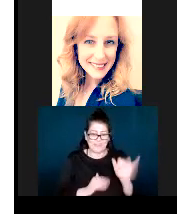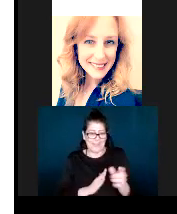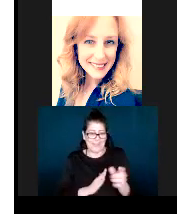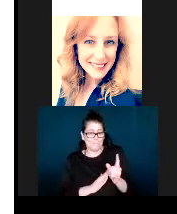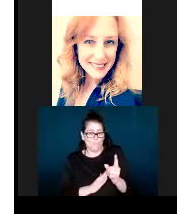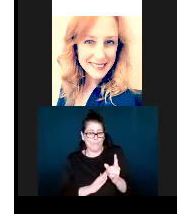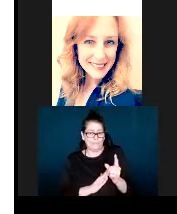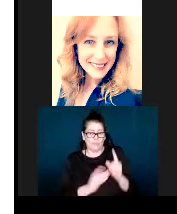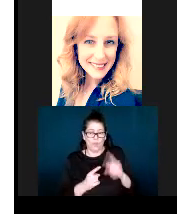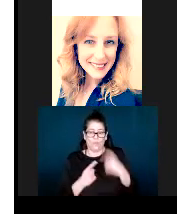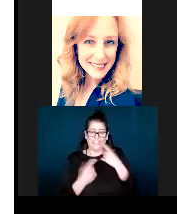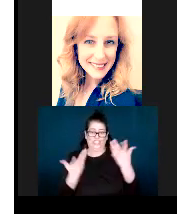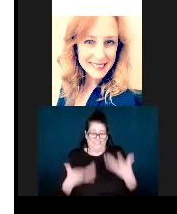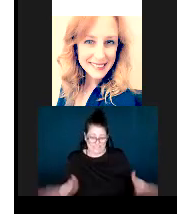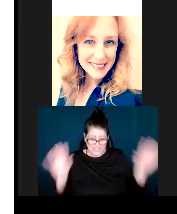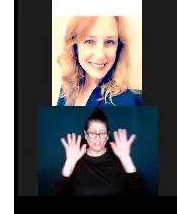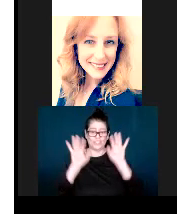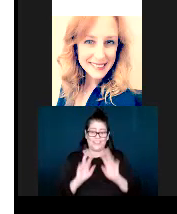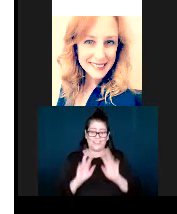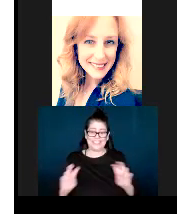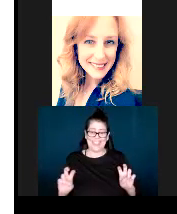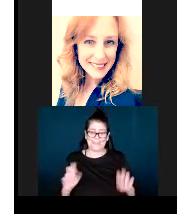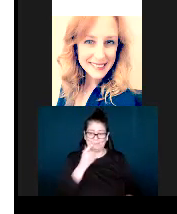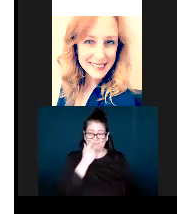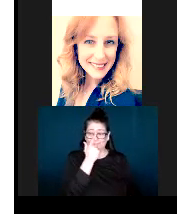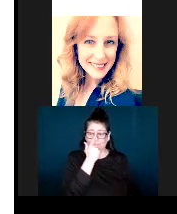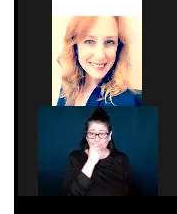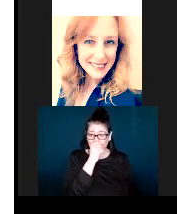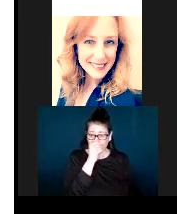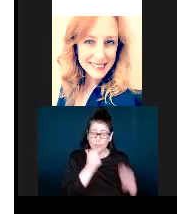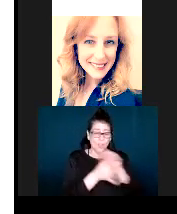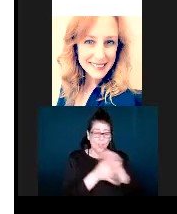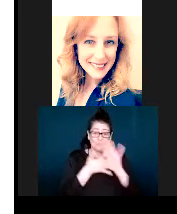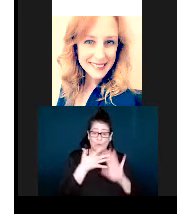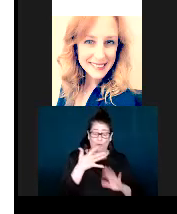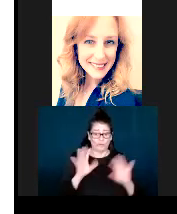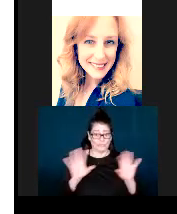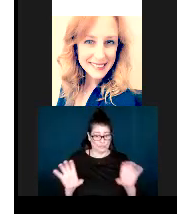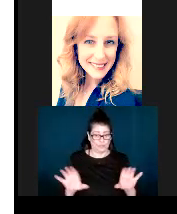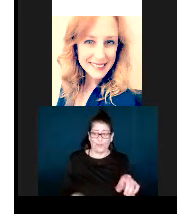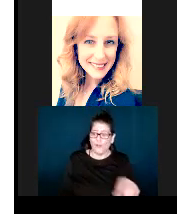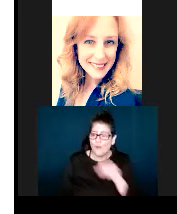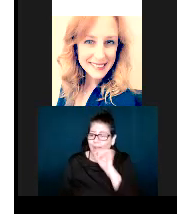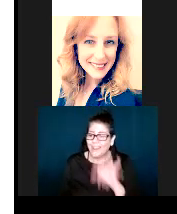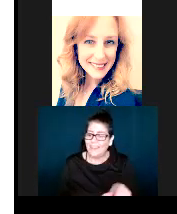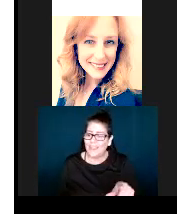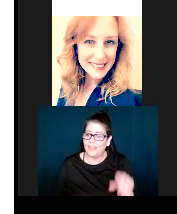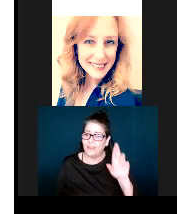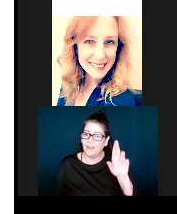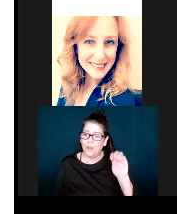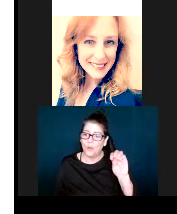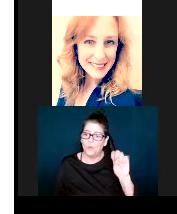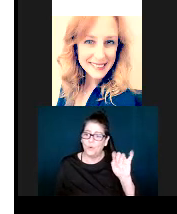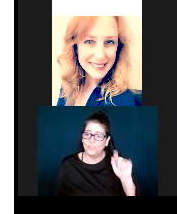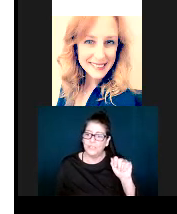we kind of finished the actual exam. So all those things are doing. Oh, I love this one from Rosita asking if